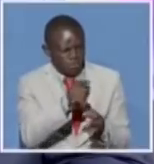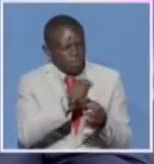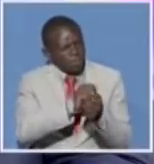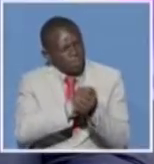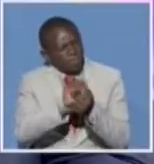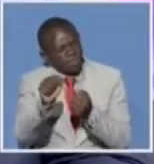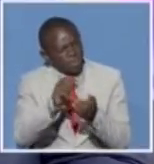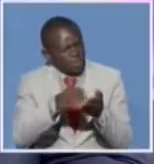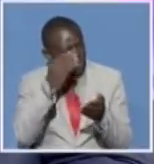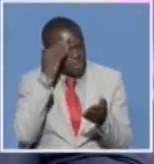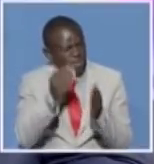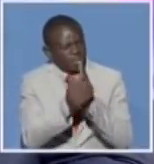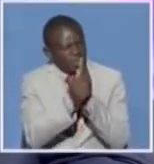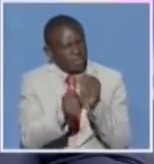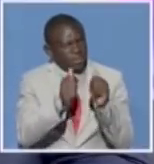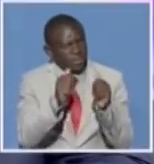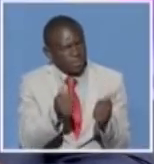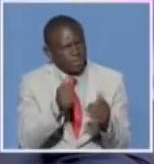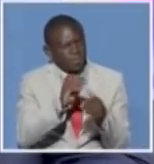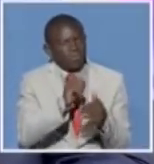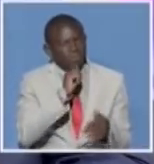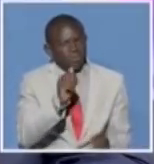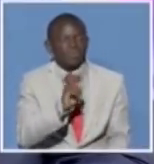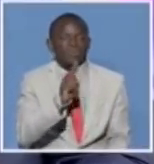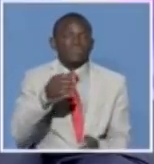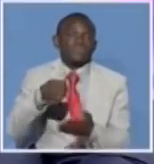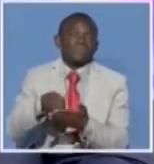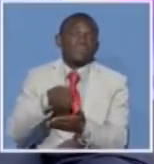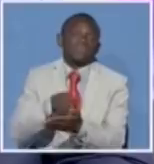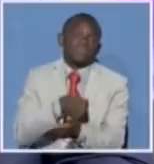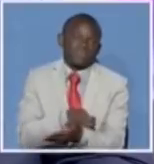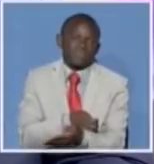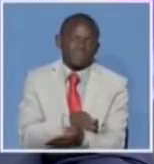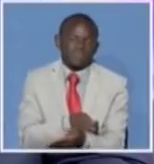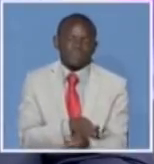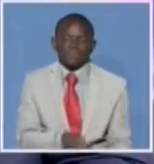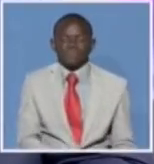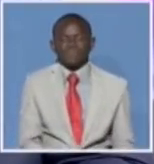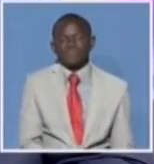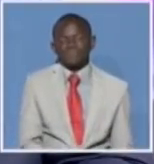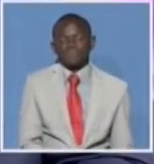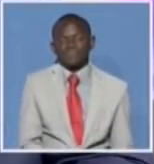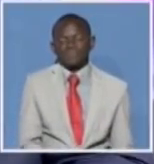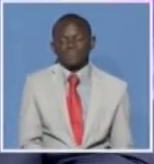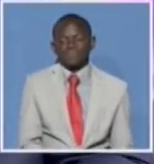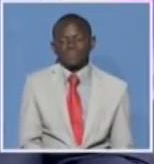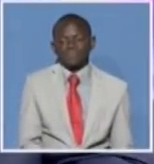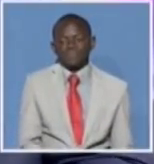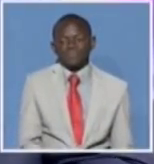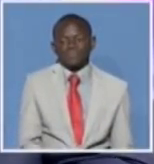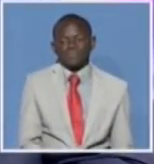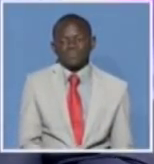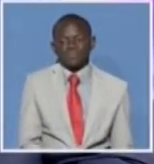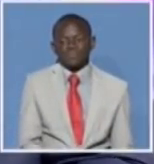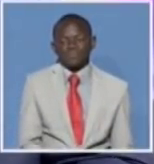Now, the issue of leakages, you must understand that in the administration